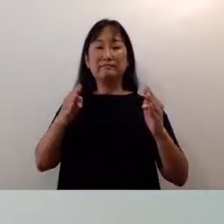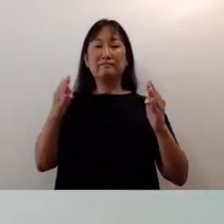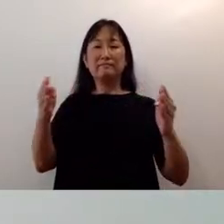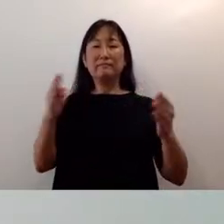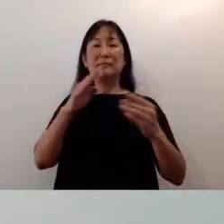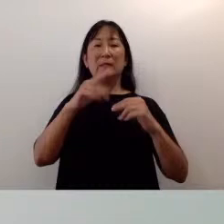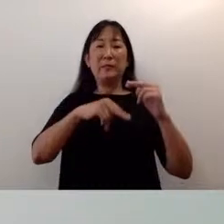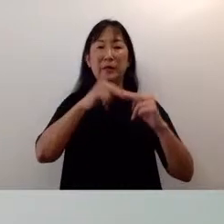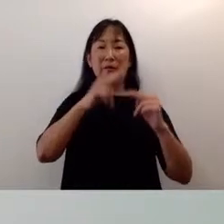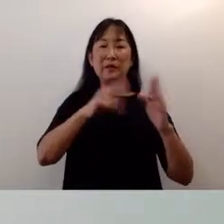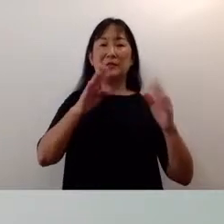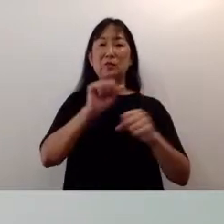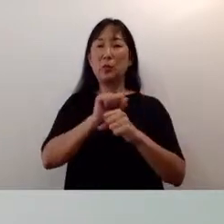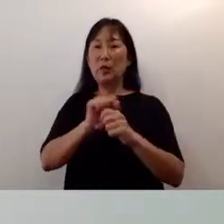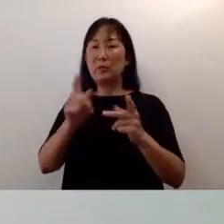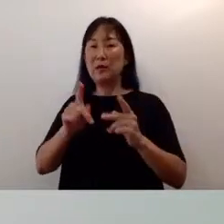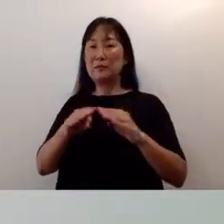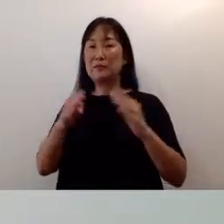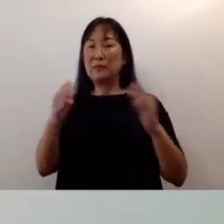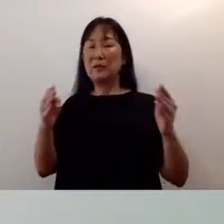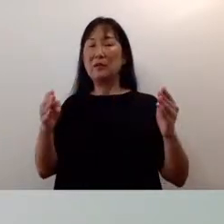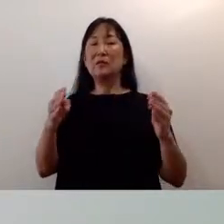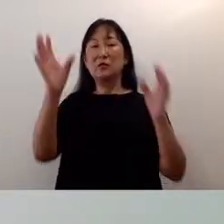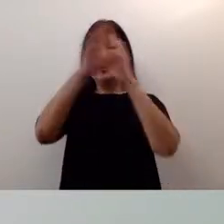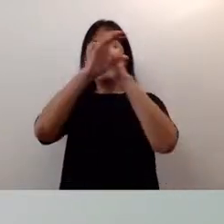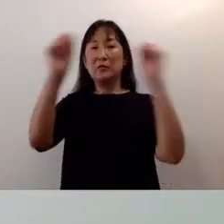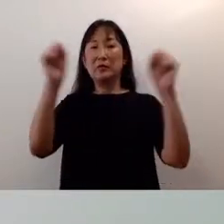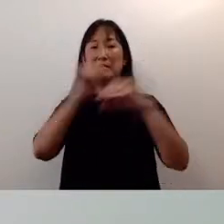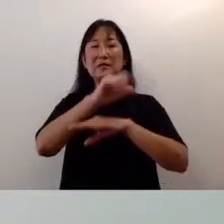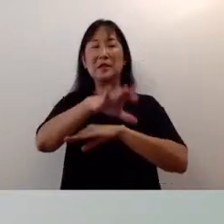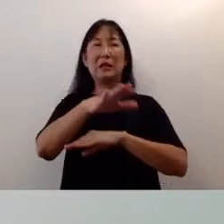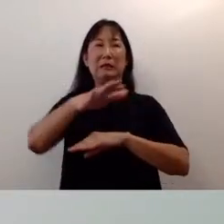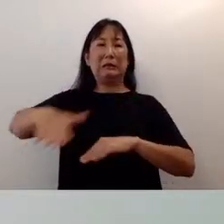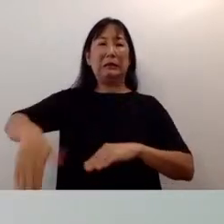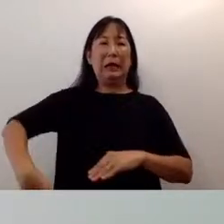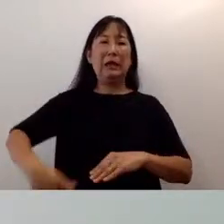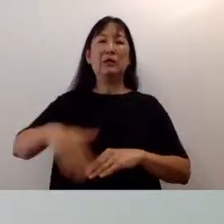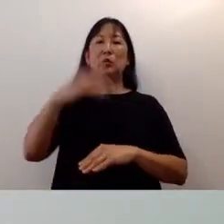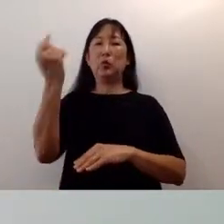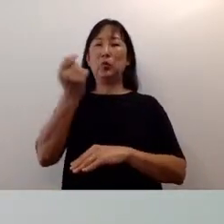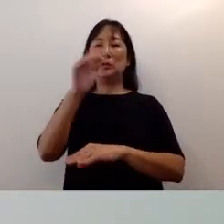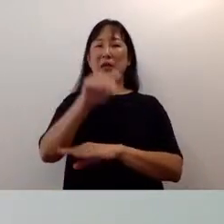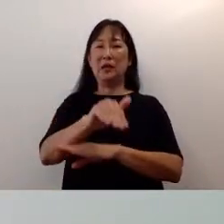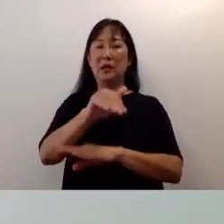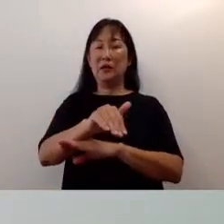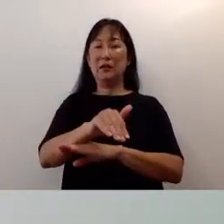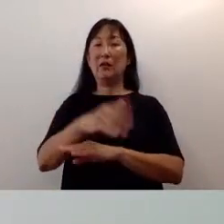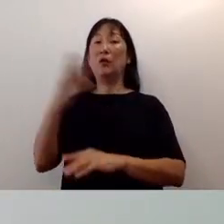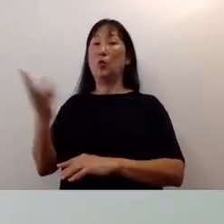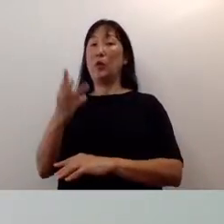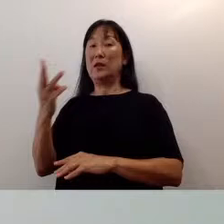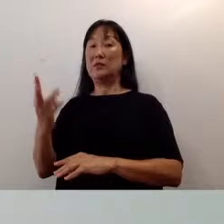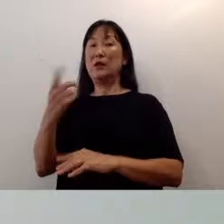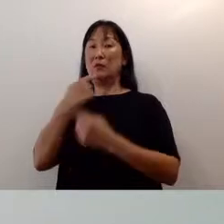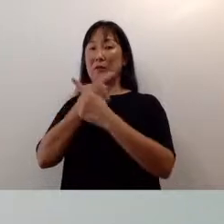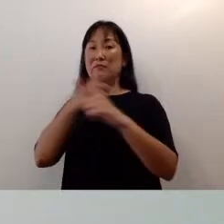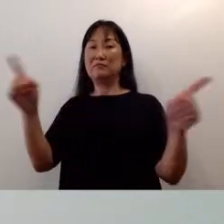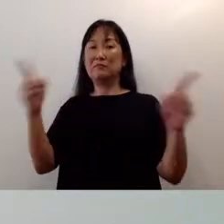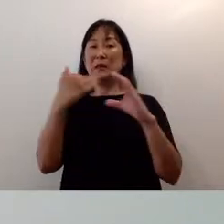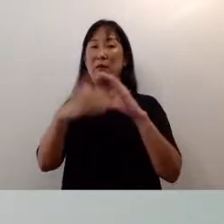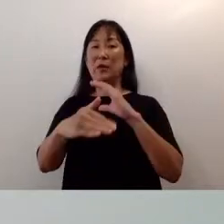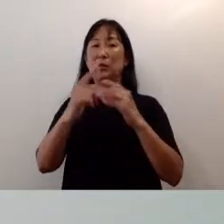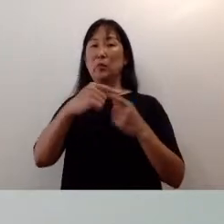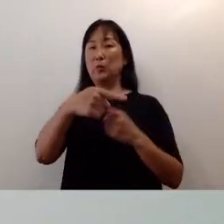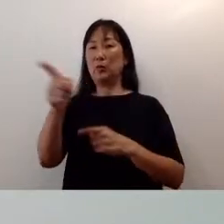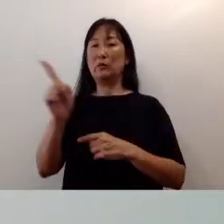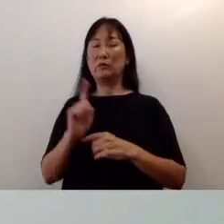out a memo this past Tuesday. It actually came out really late Tuesday evening. We put out an email on Wednesday to members about it. This memo